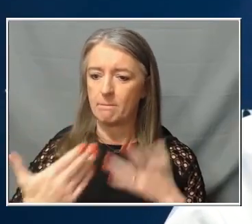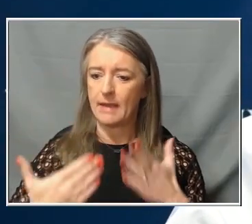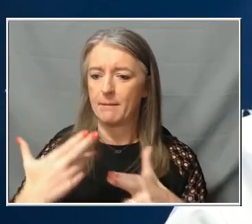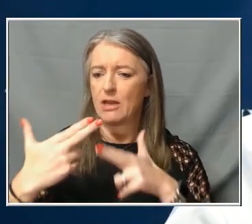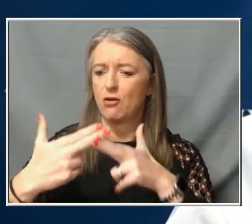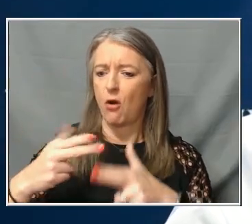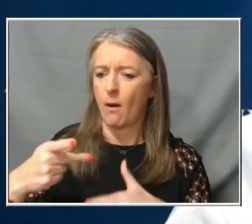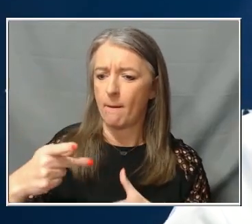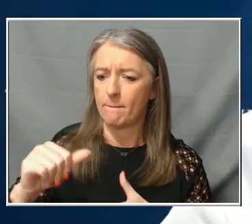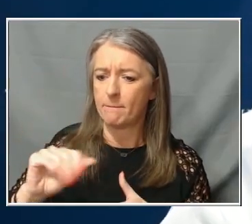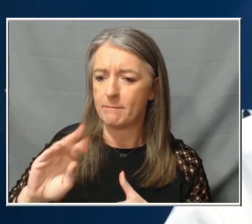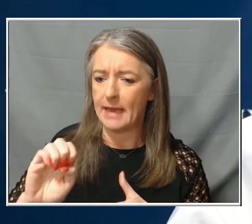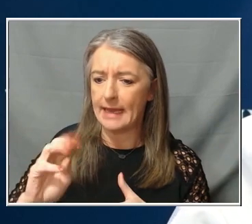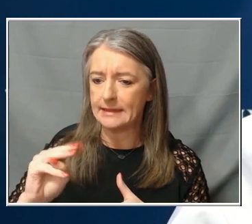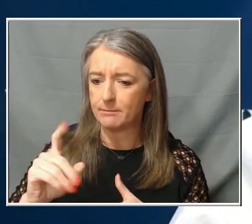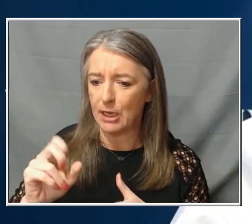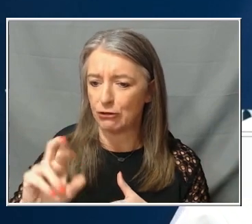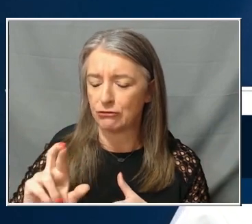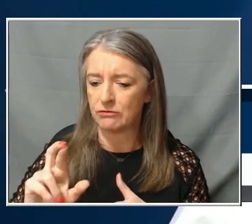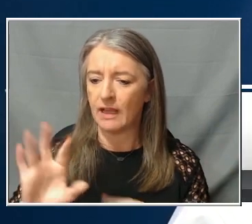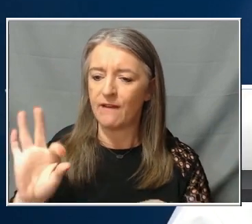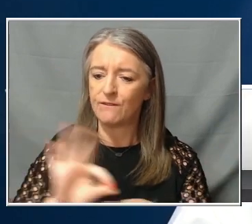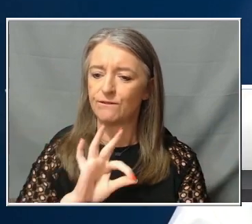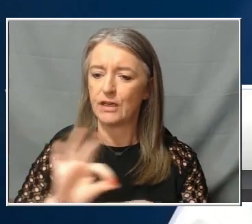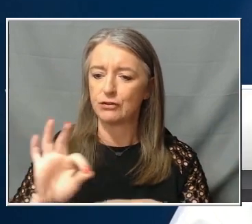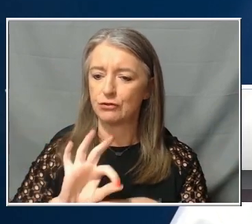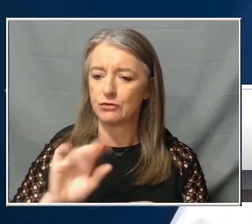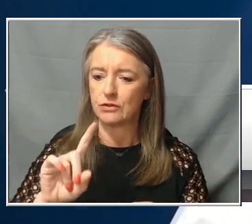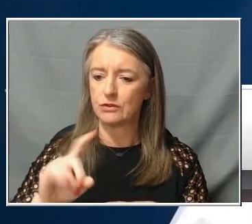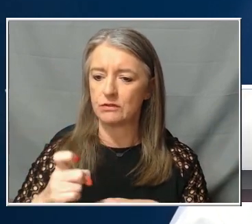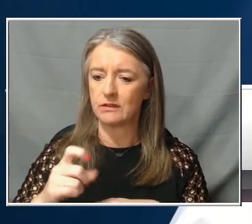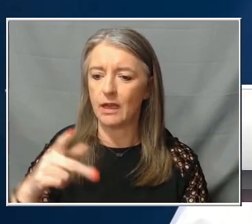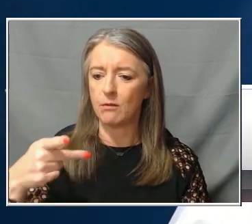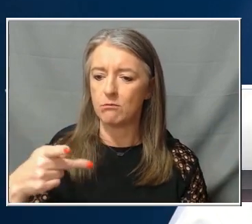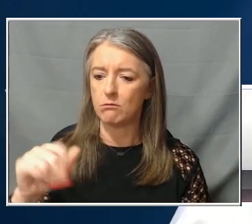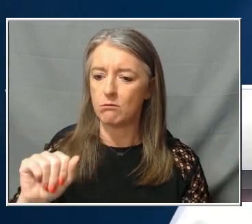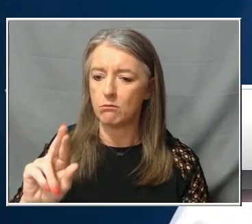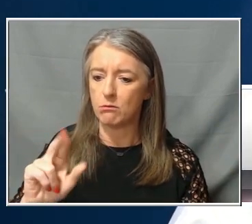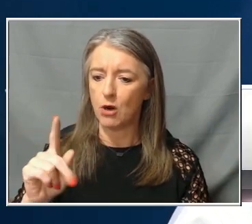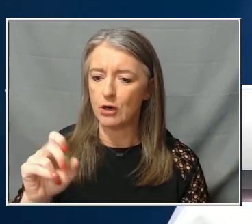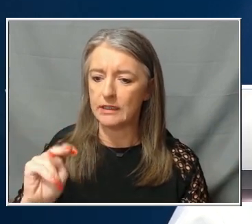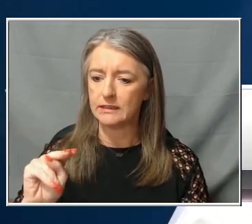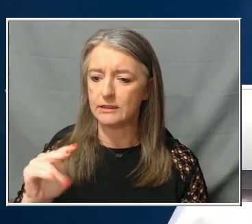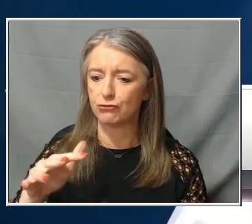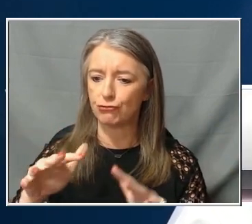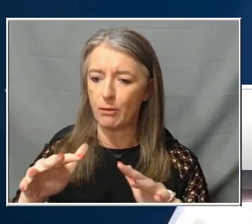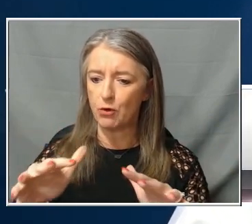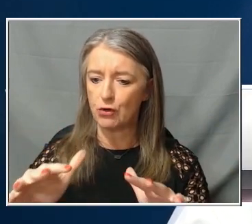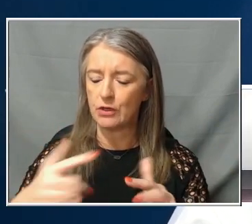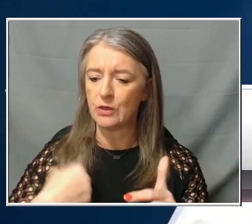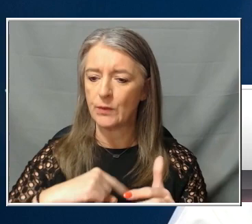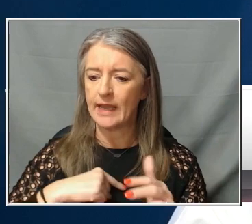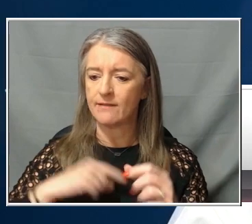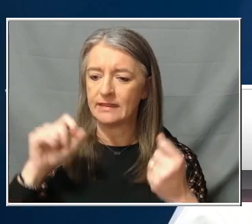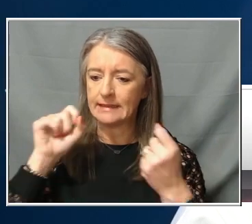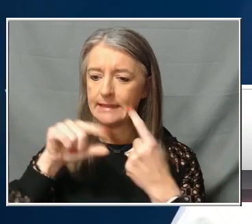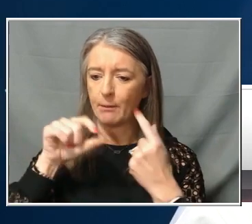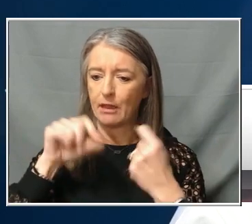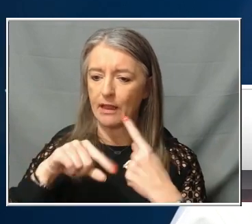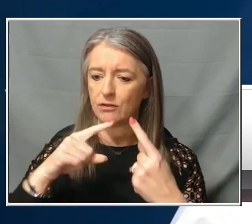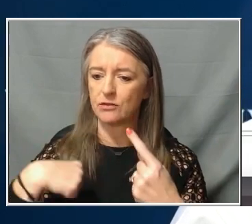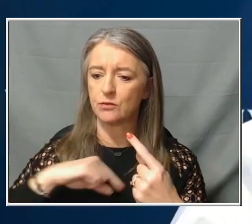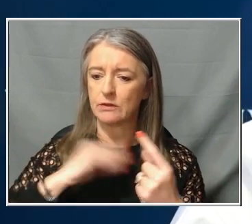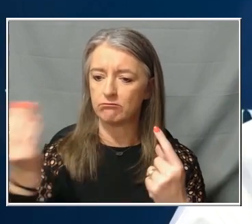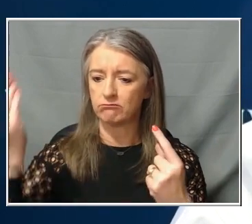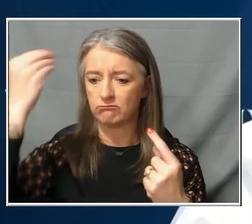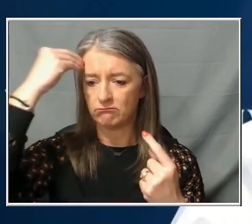use us. them in functional disorders such as Parkinson's disease and tremor. We have these stimulators that are there